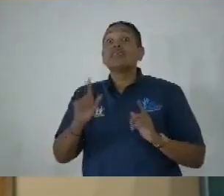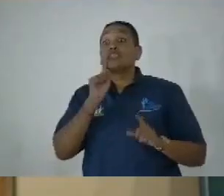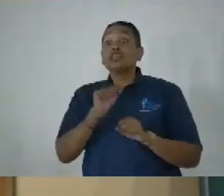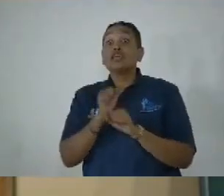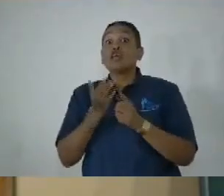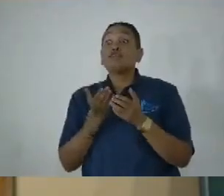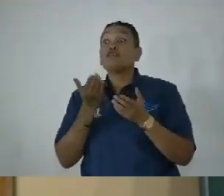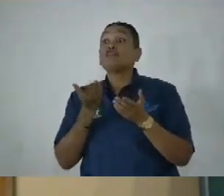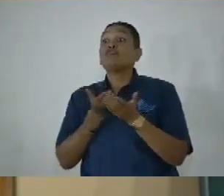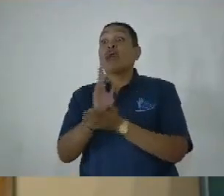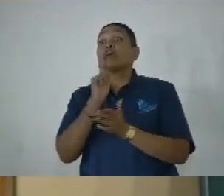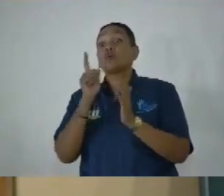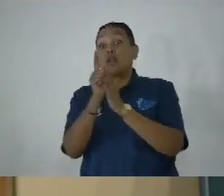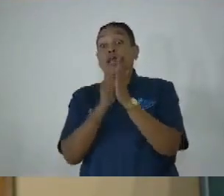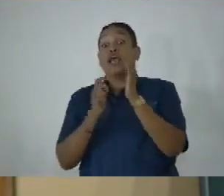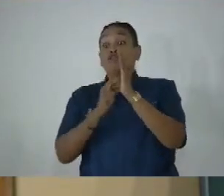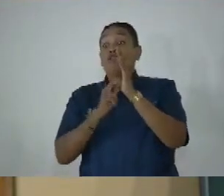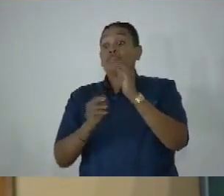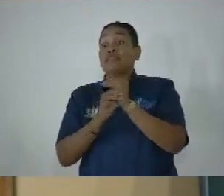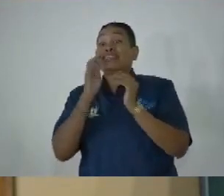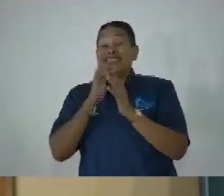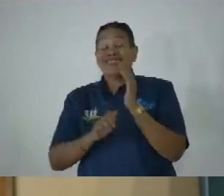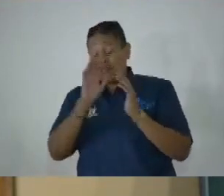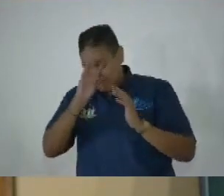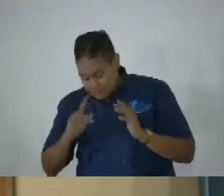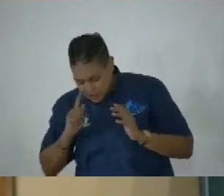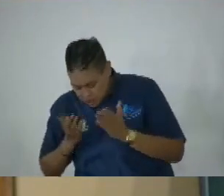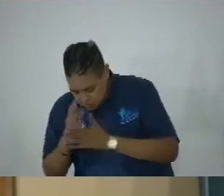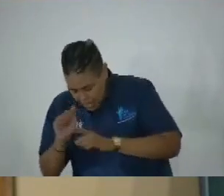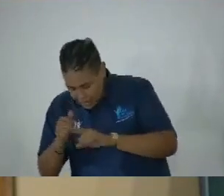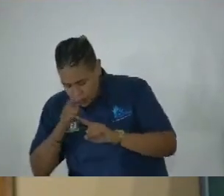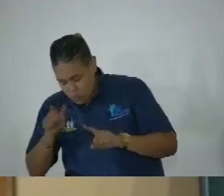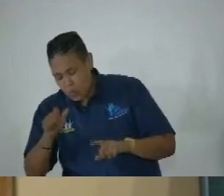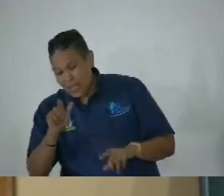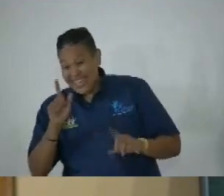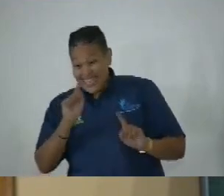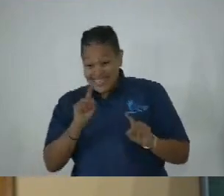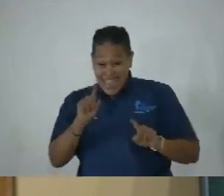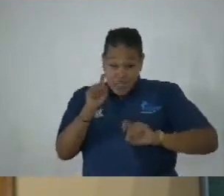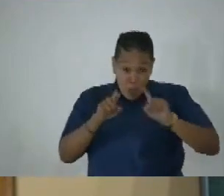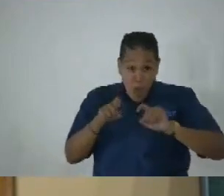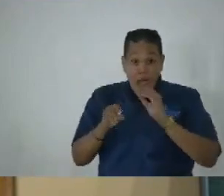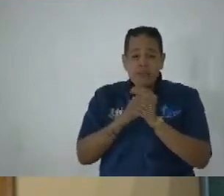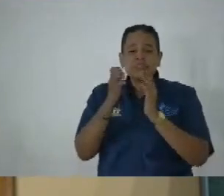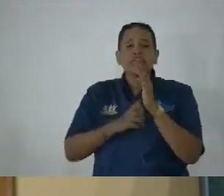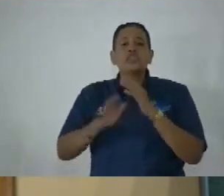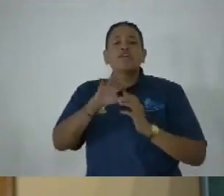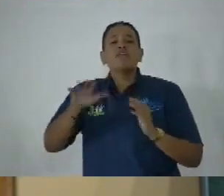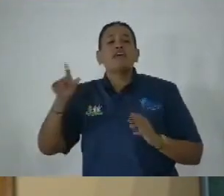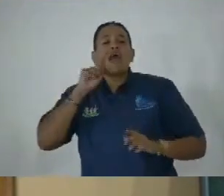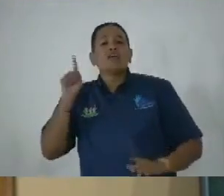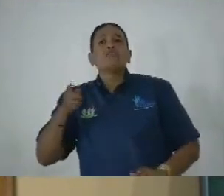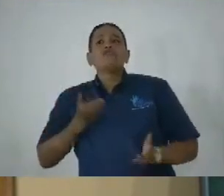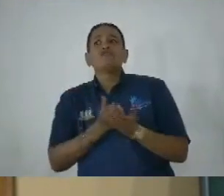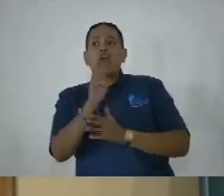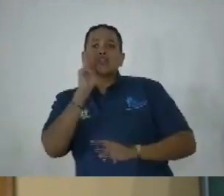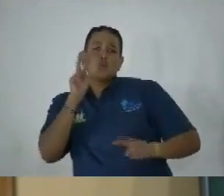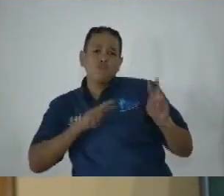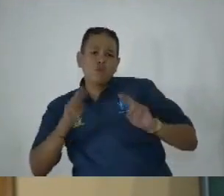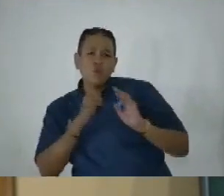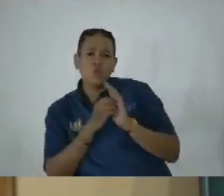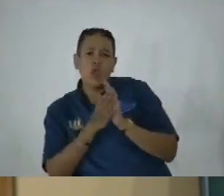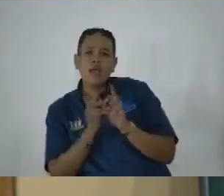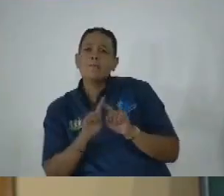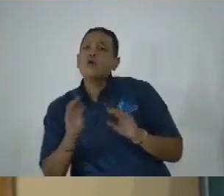to legal representation. Section 56, the right to attend the inquiry. Section 55, the right to view documents. But there's no